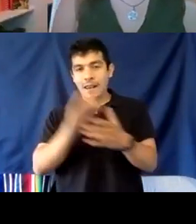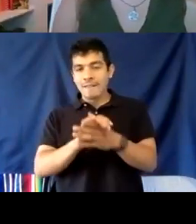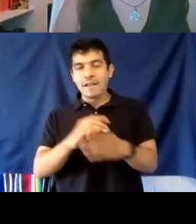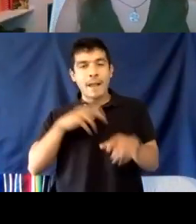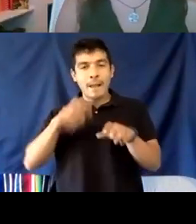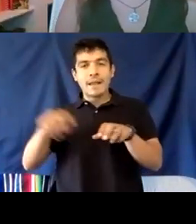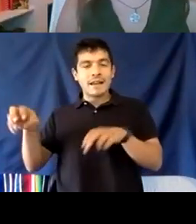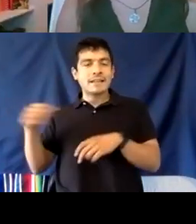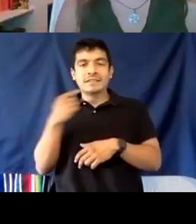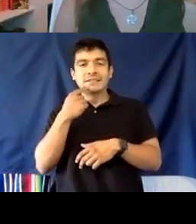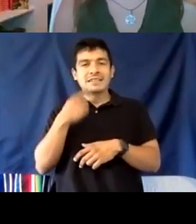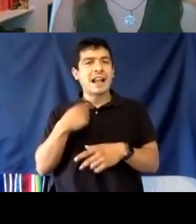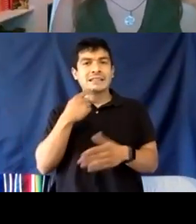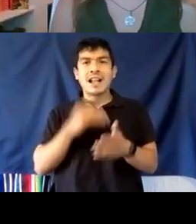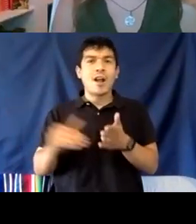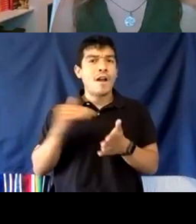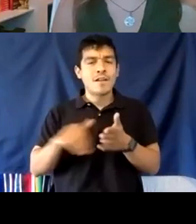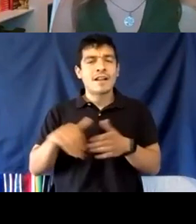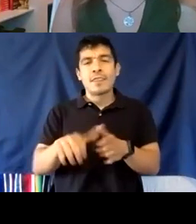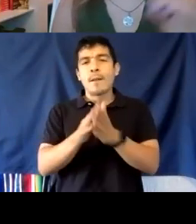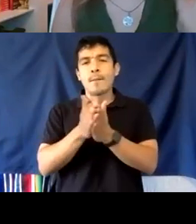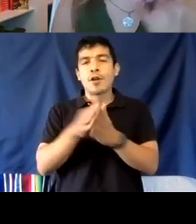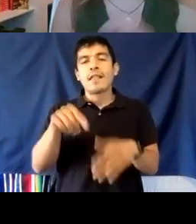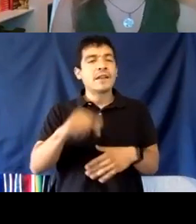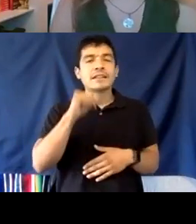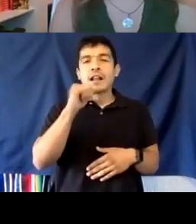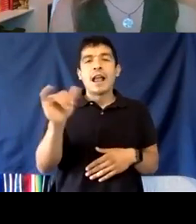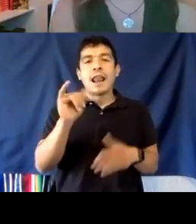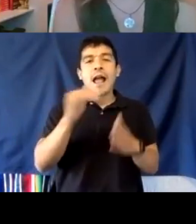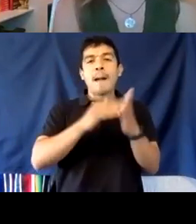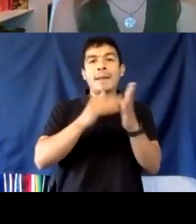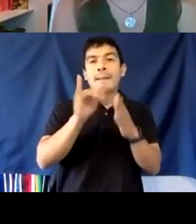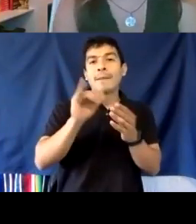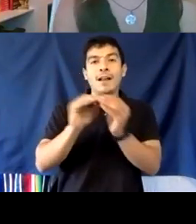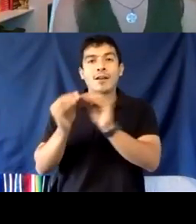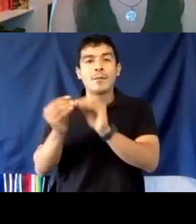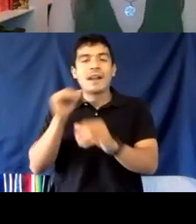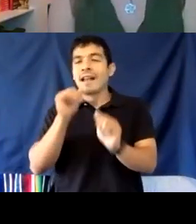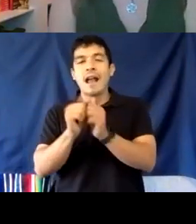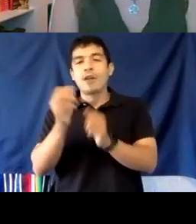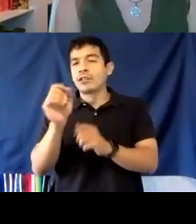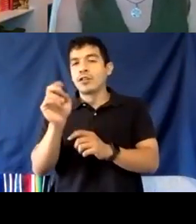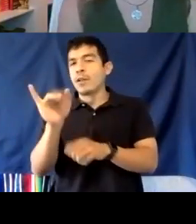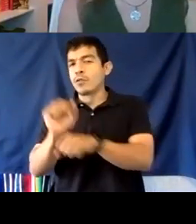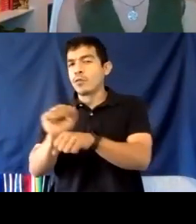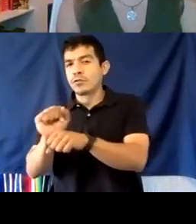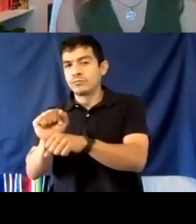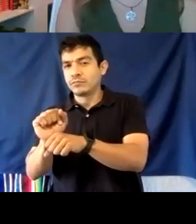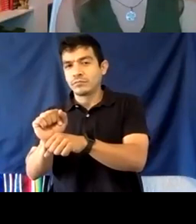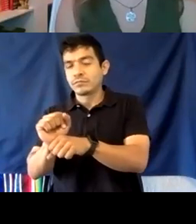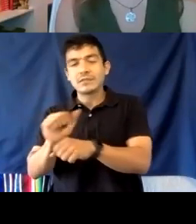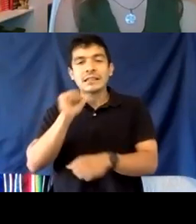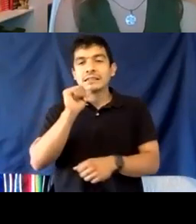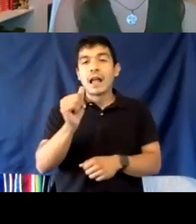have said, I say over and over in the book, this is not like paint by numbers. It's not how documentary works. It's not public